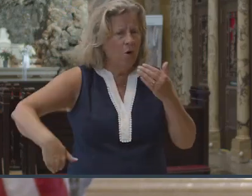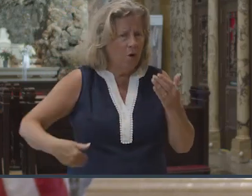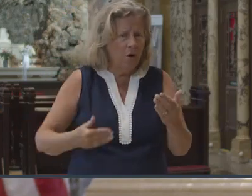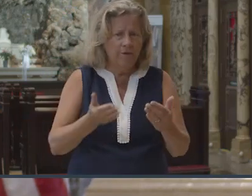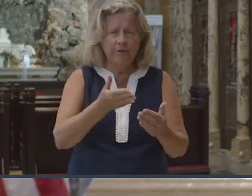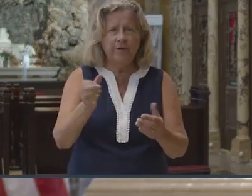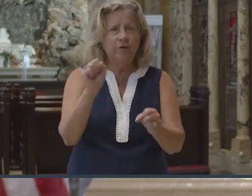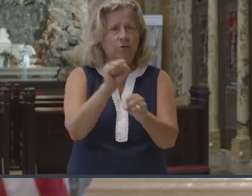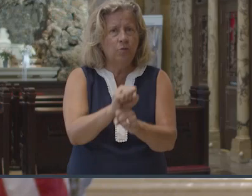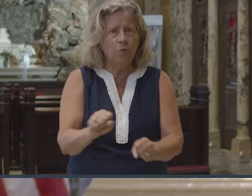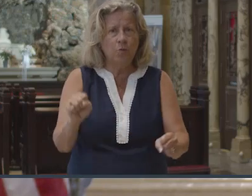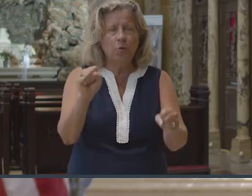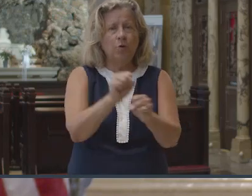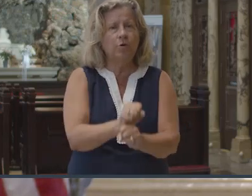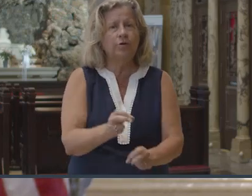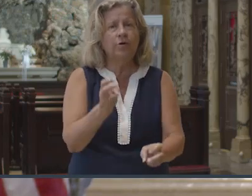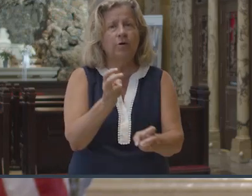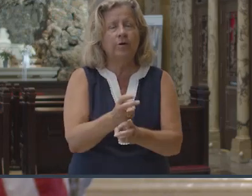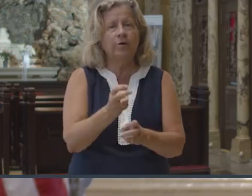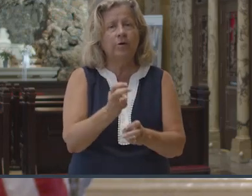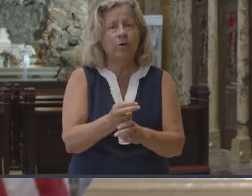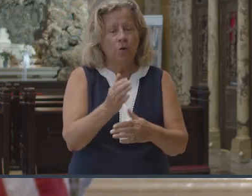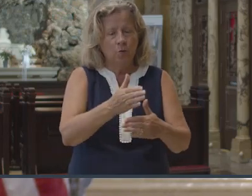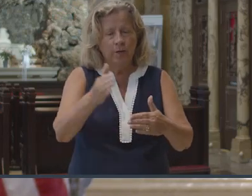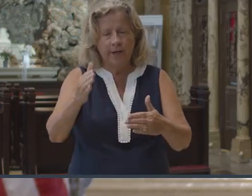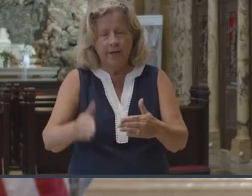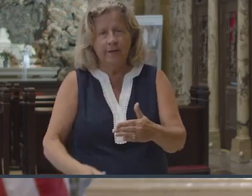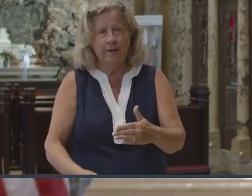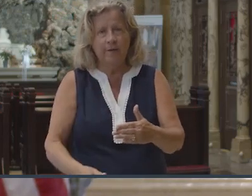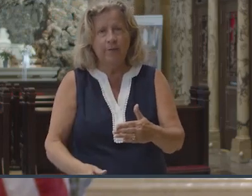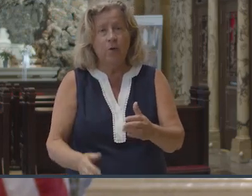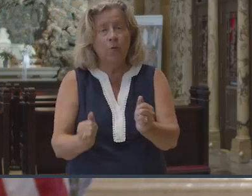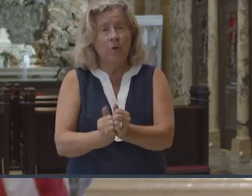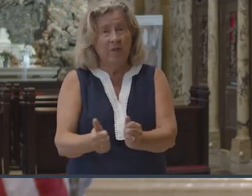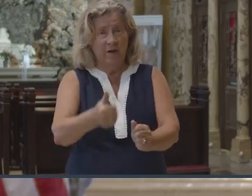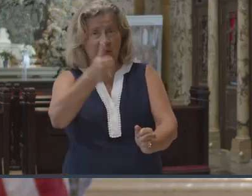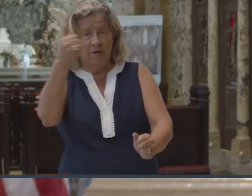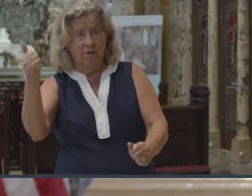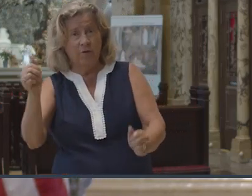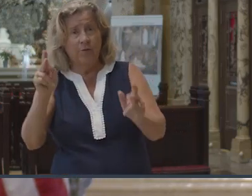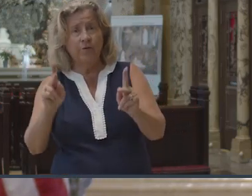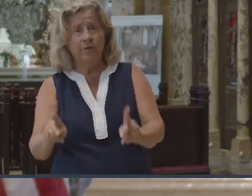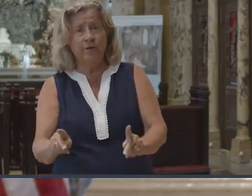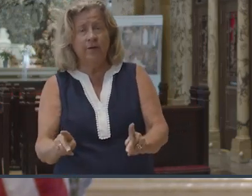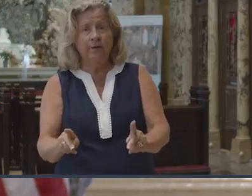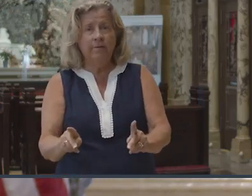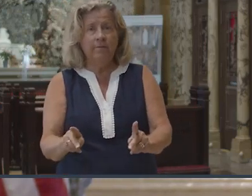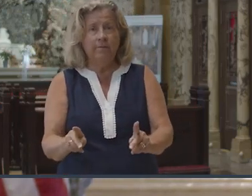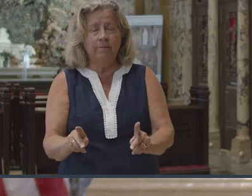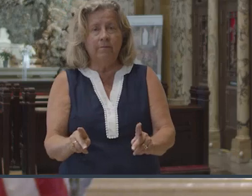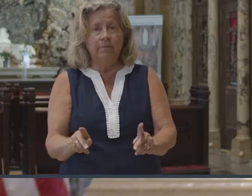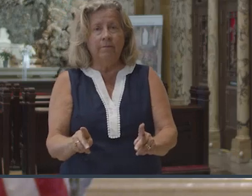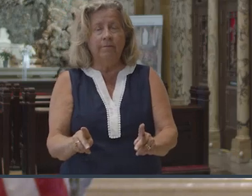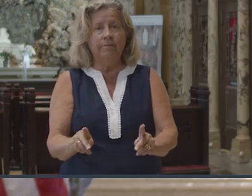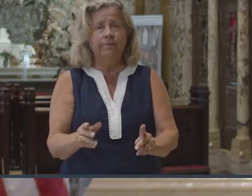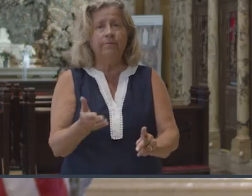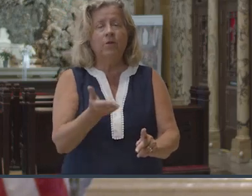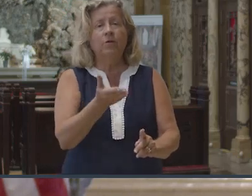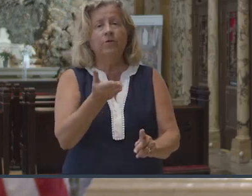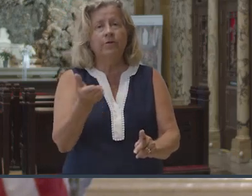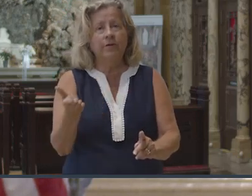lives will end up in someone else's hands. Vanity, emptiness,